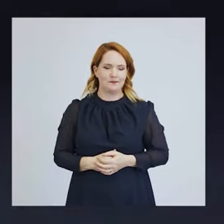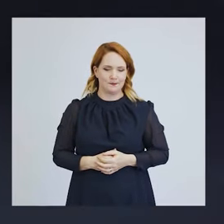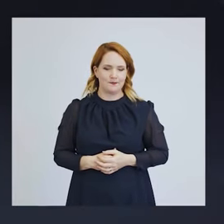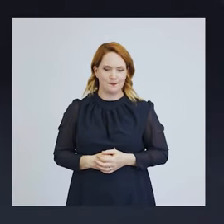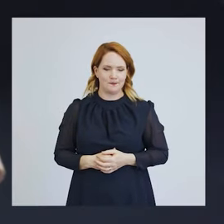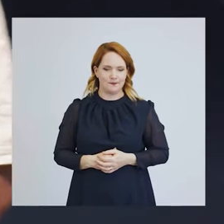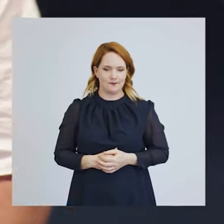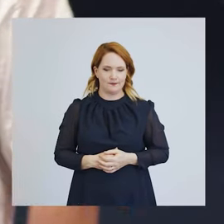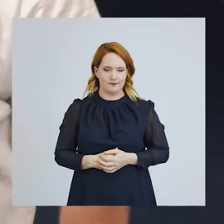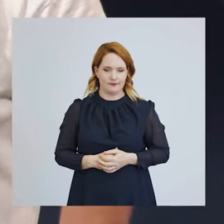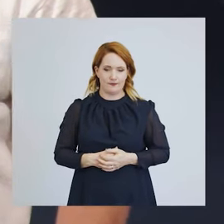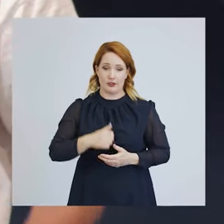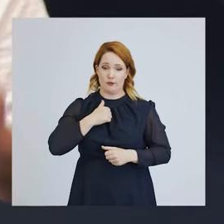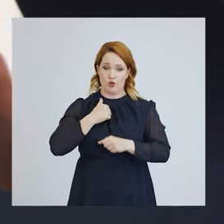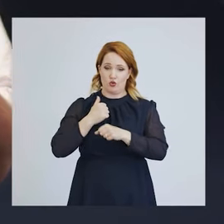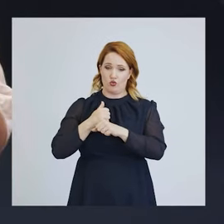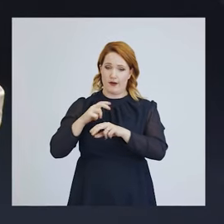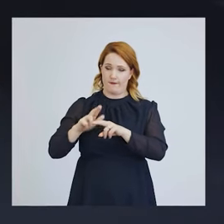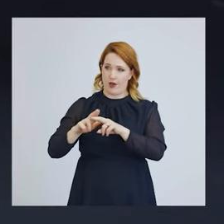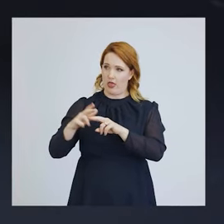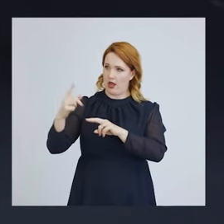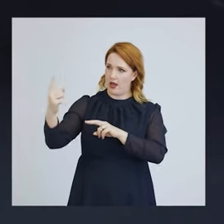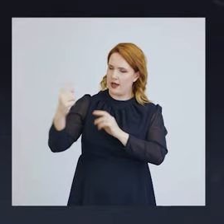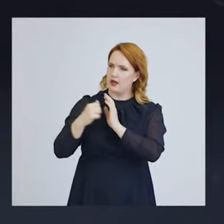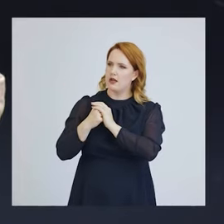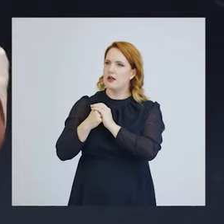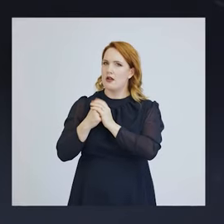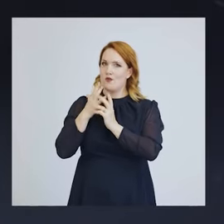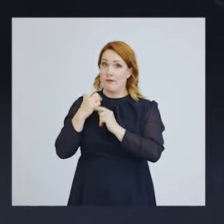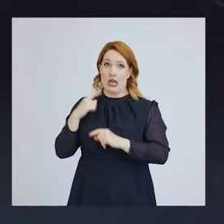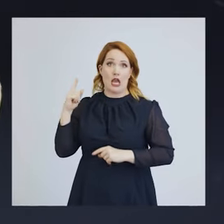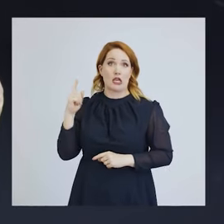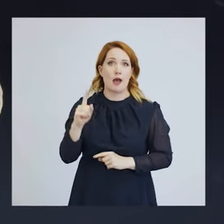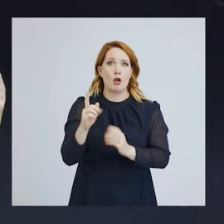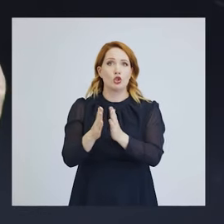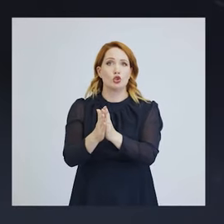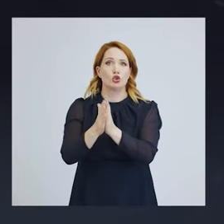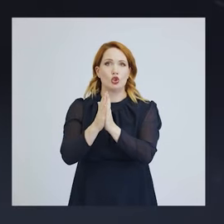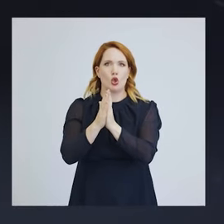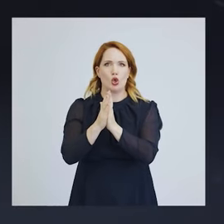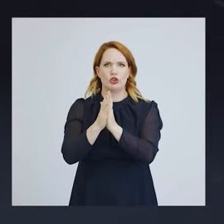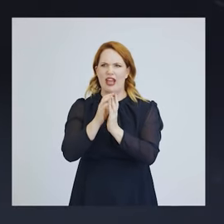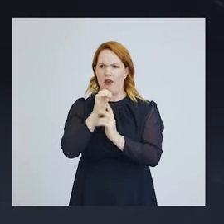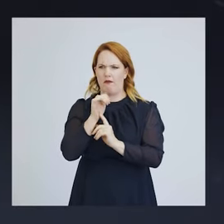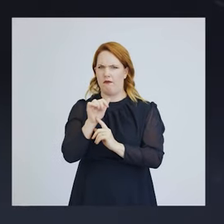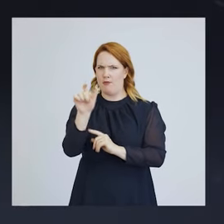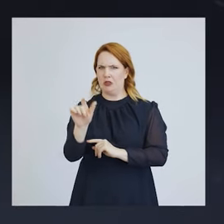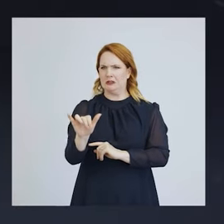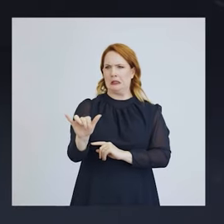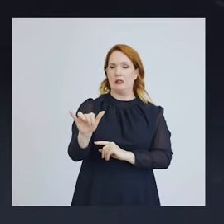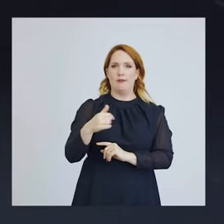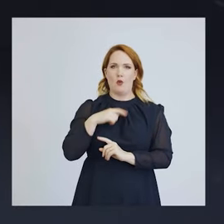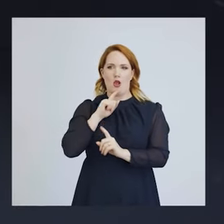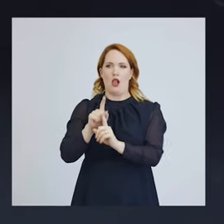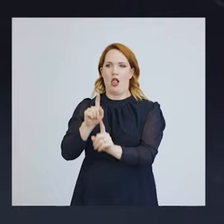God. And when I was in this church, I would kind of stay away from anyone that looked a